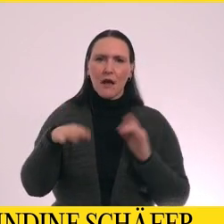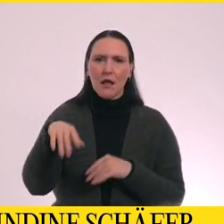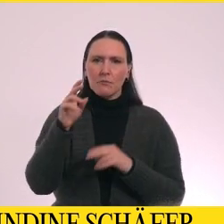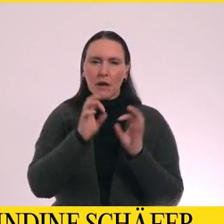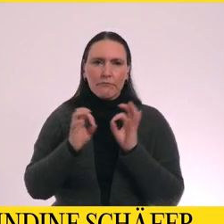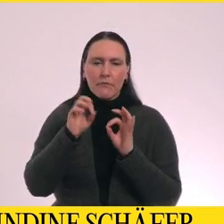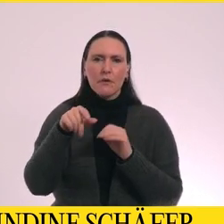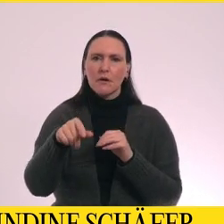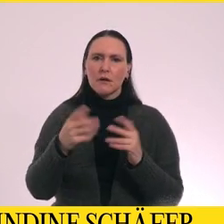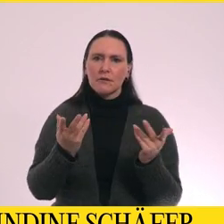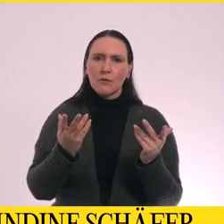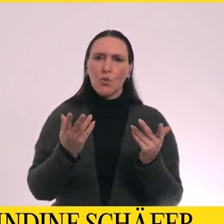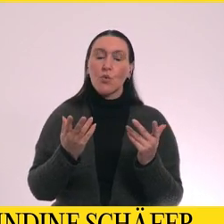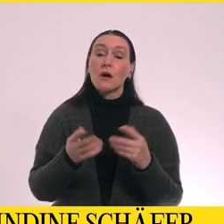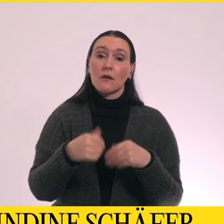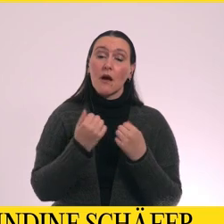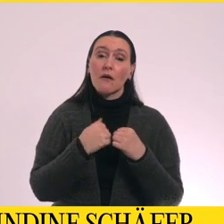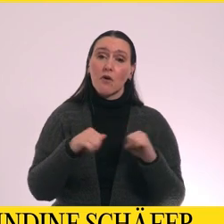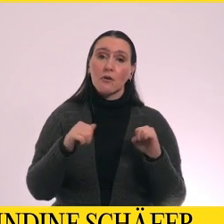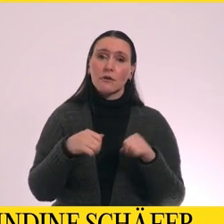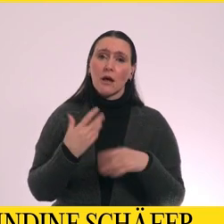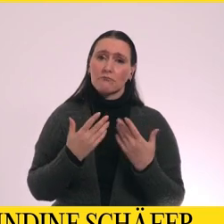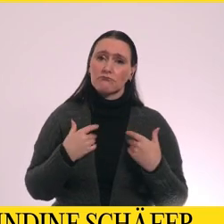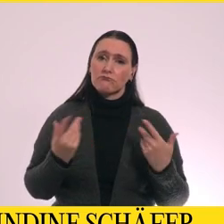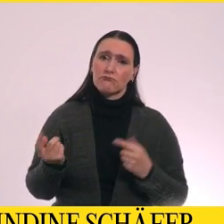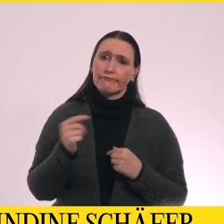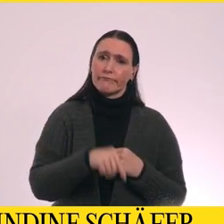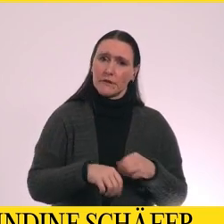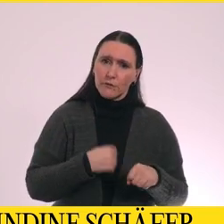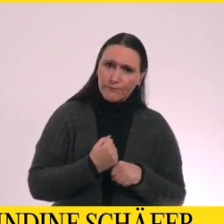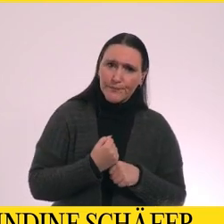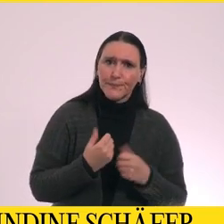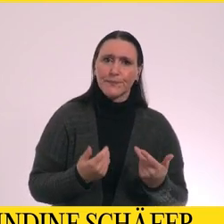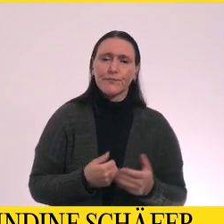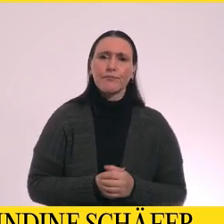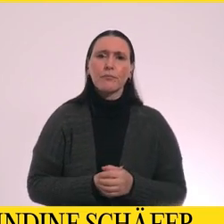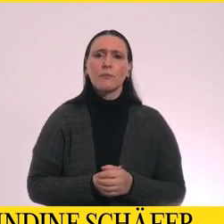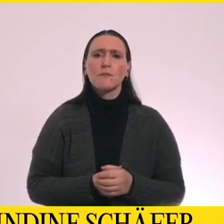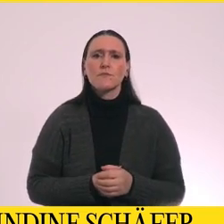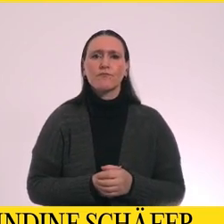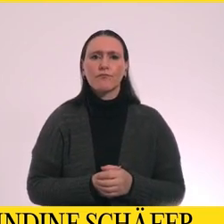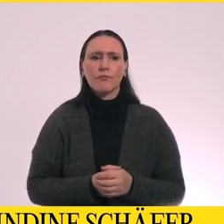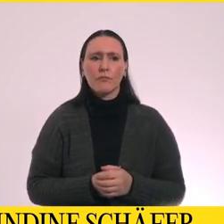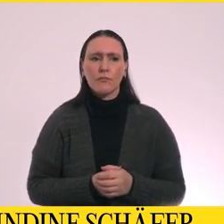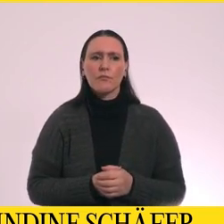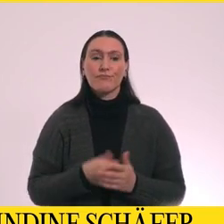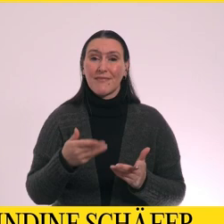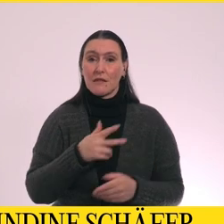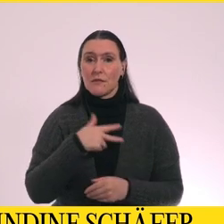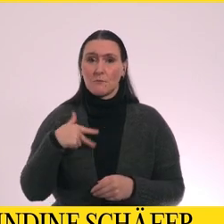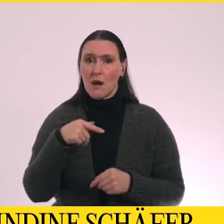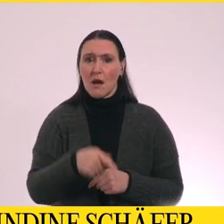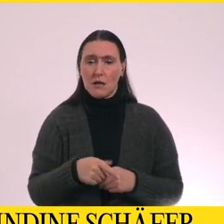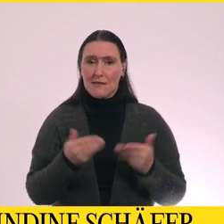voluntarily. It makes this promoting also Denmark now in this very